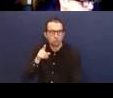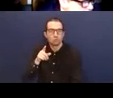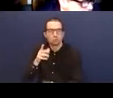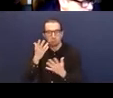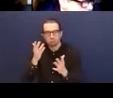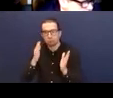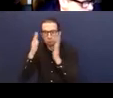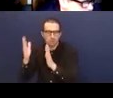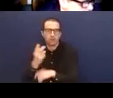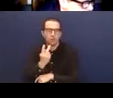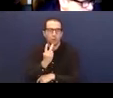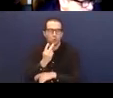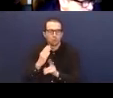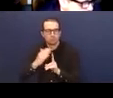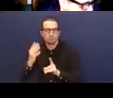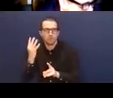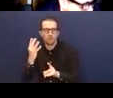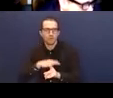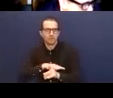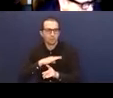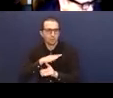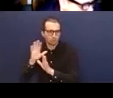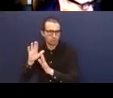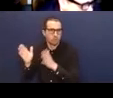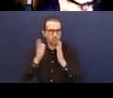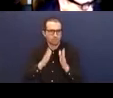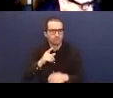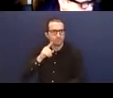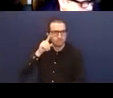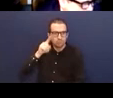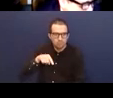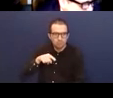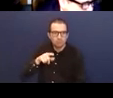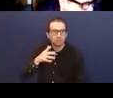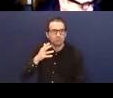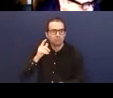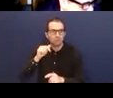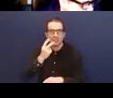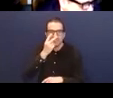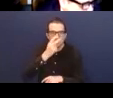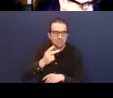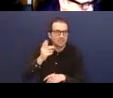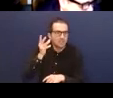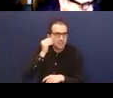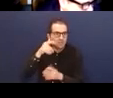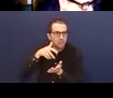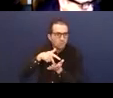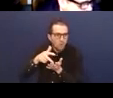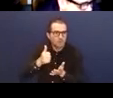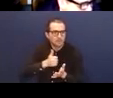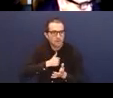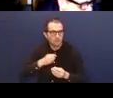household, learning, remembering, concentrating, accepting change, controlling